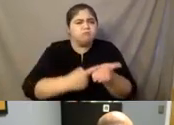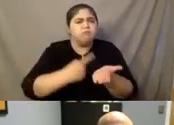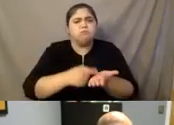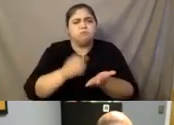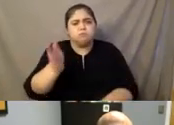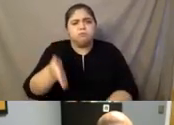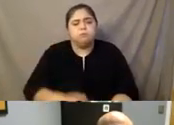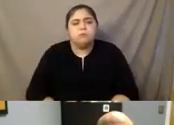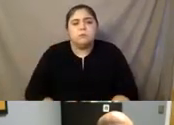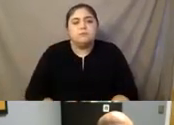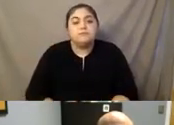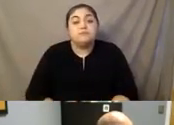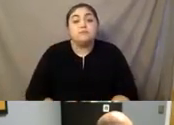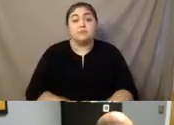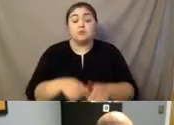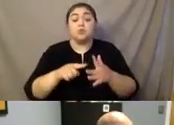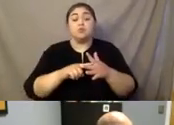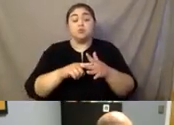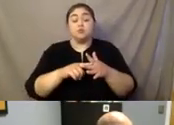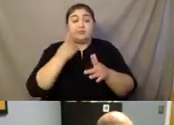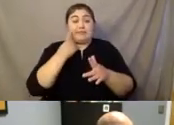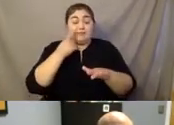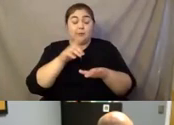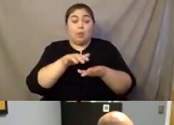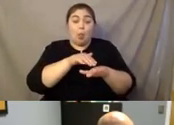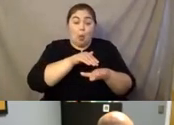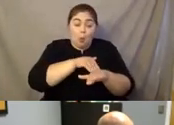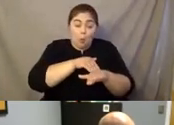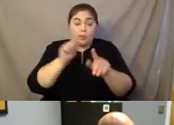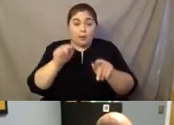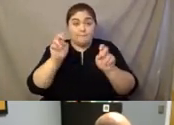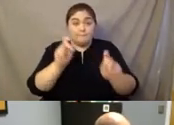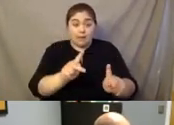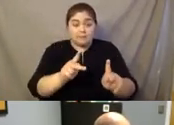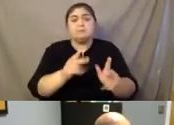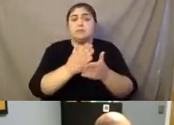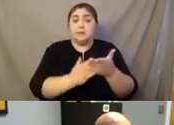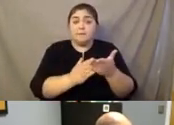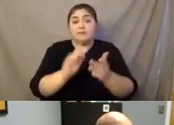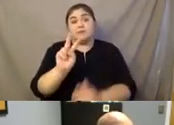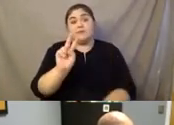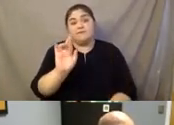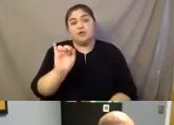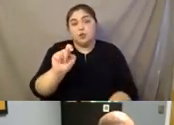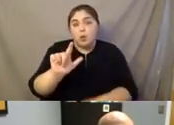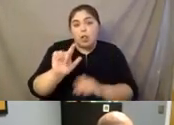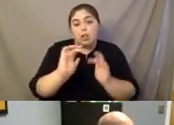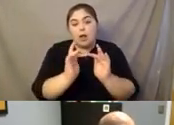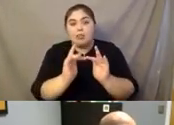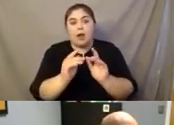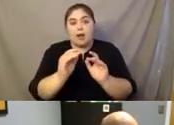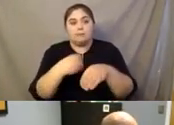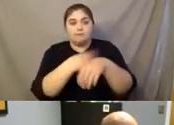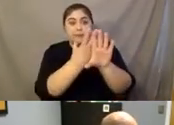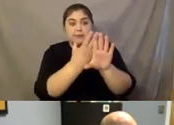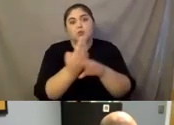too. But we've been slowly coming back, and part of it has been virtual court appearances, and Jordan mentioned by